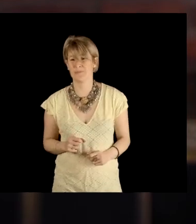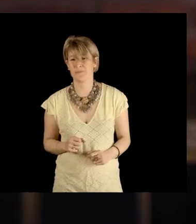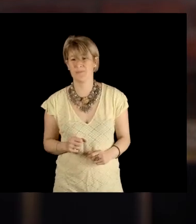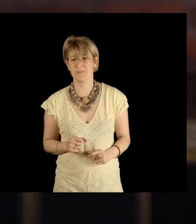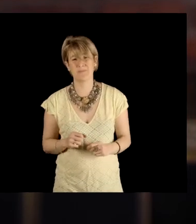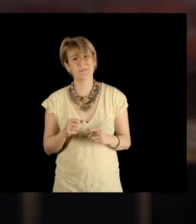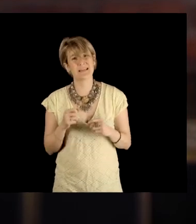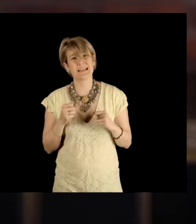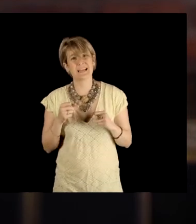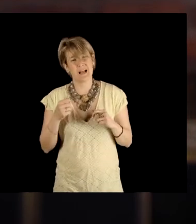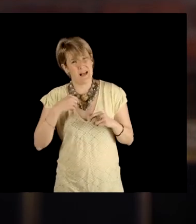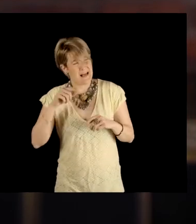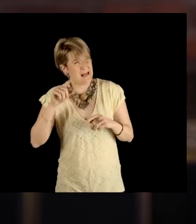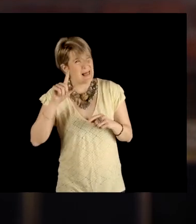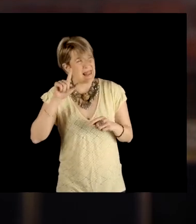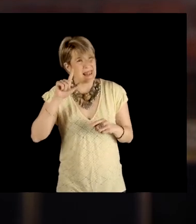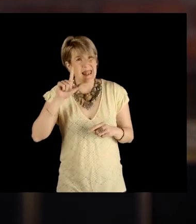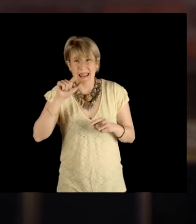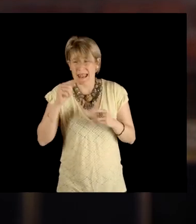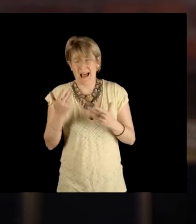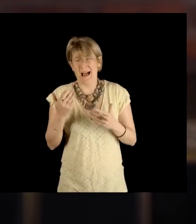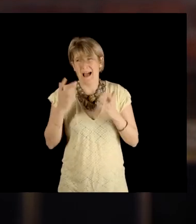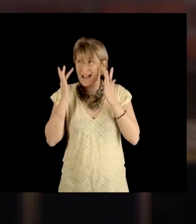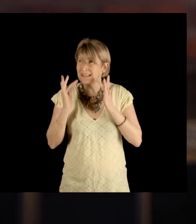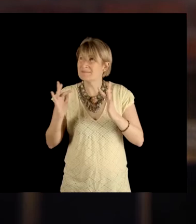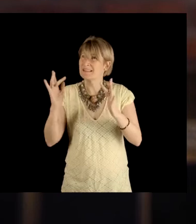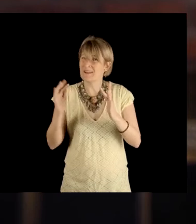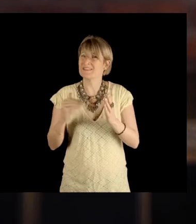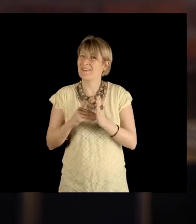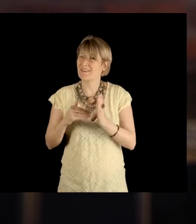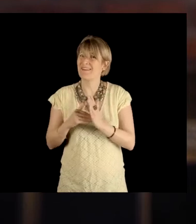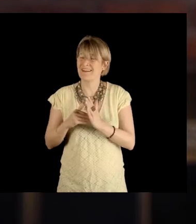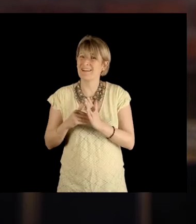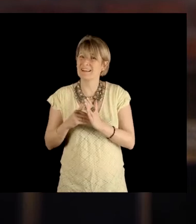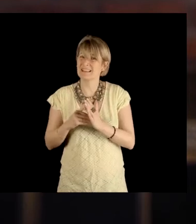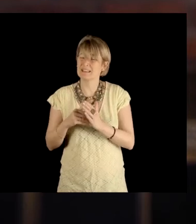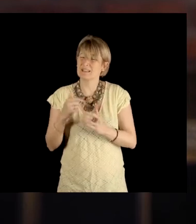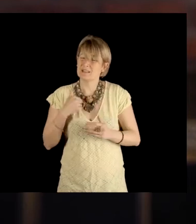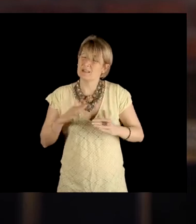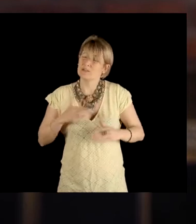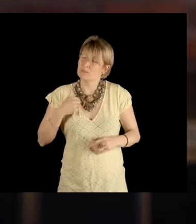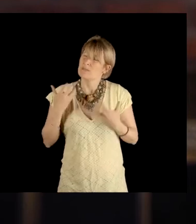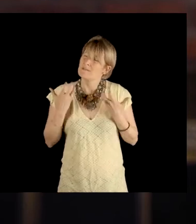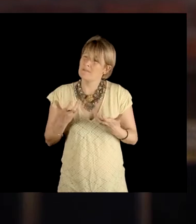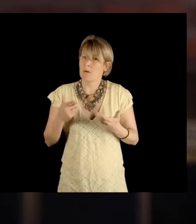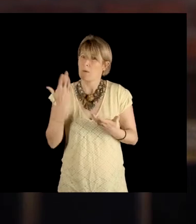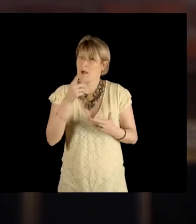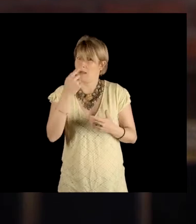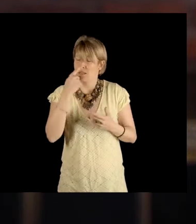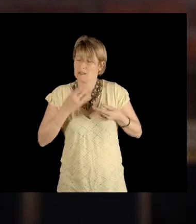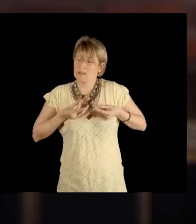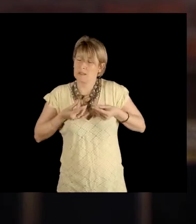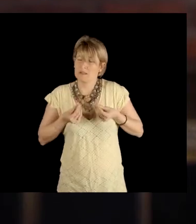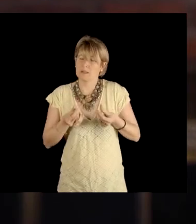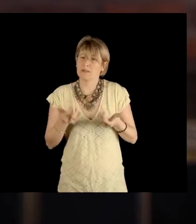cleaning, then I would be interacting with that frustrated mind, chaotic mind, spoiled consciousness